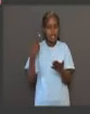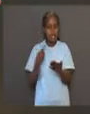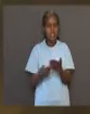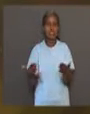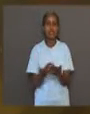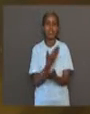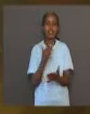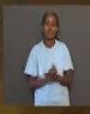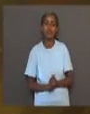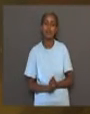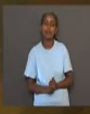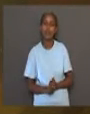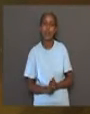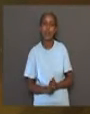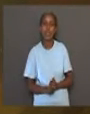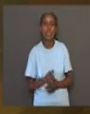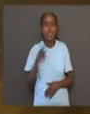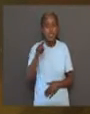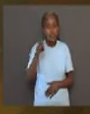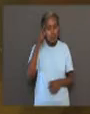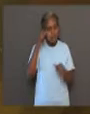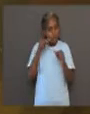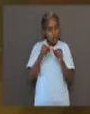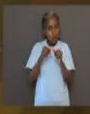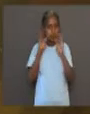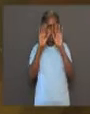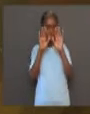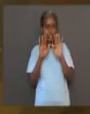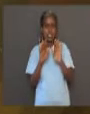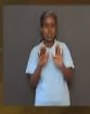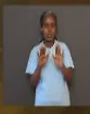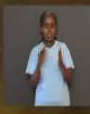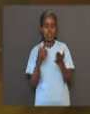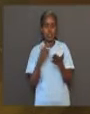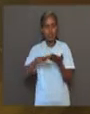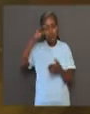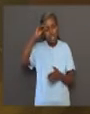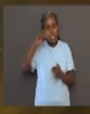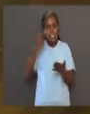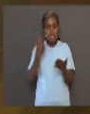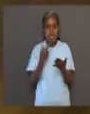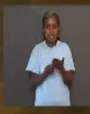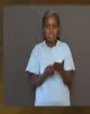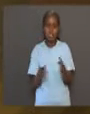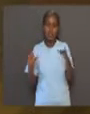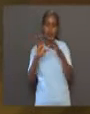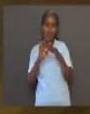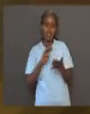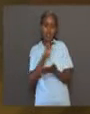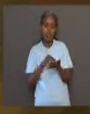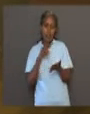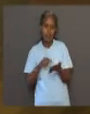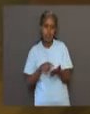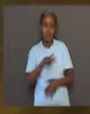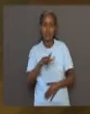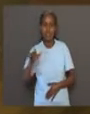fashion. You will not be surprised to learn that the coordinates of a midpoint